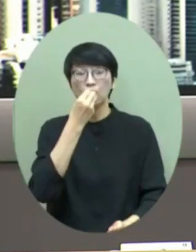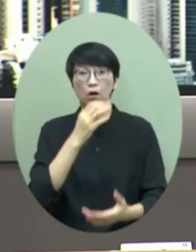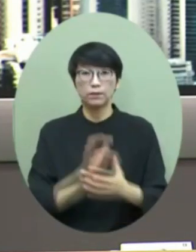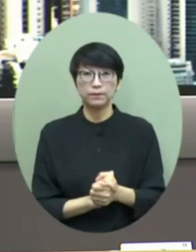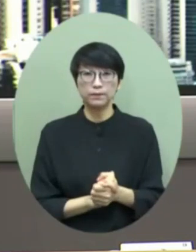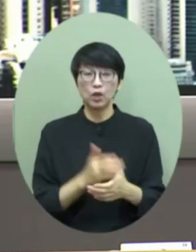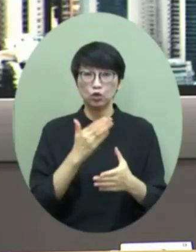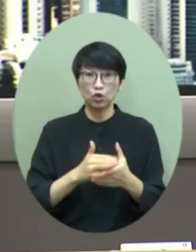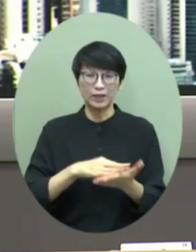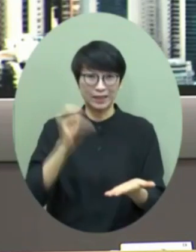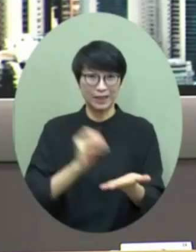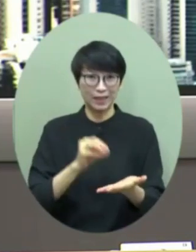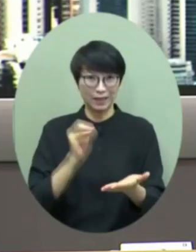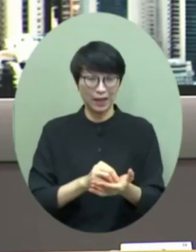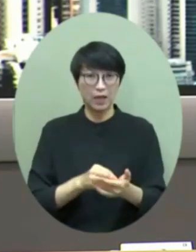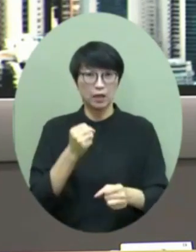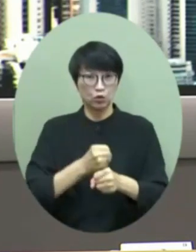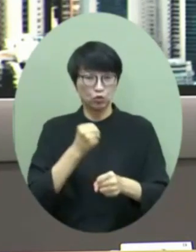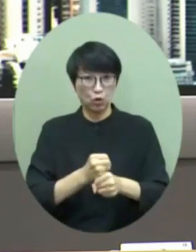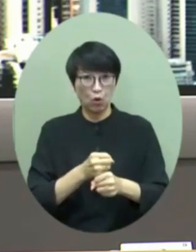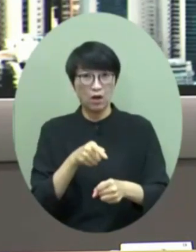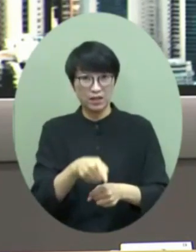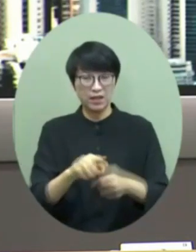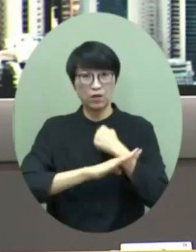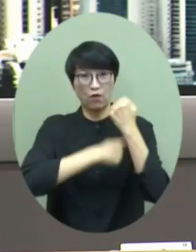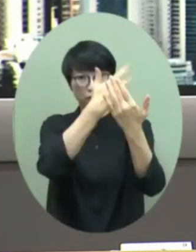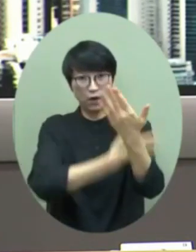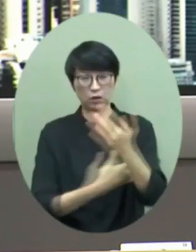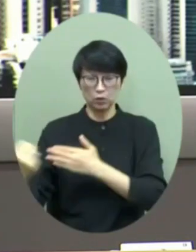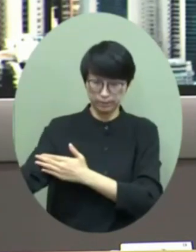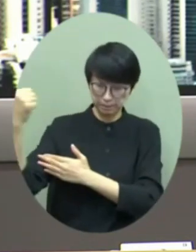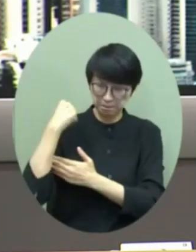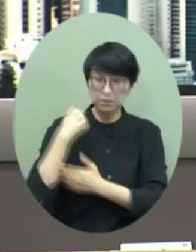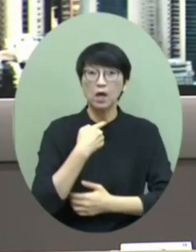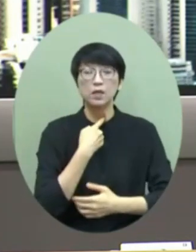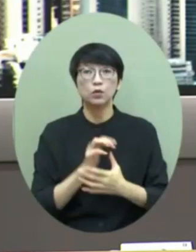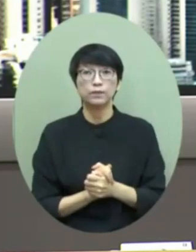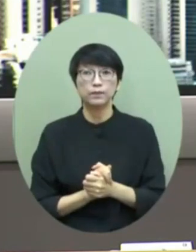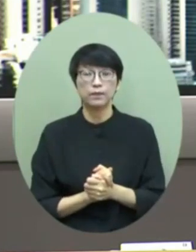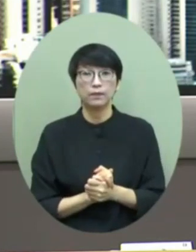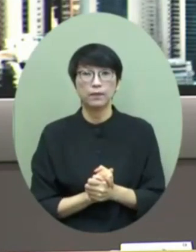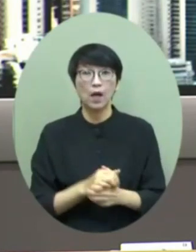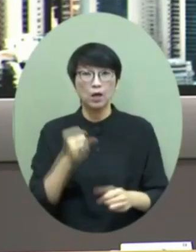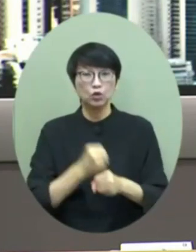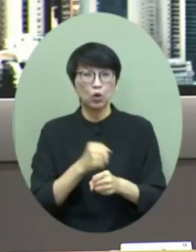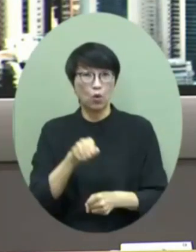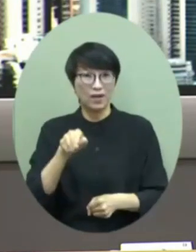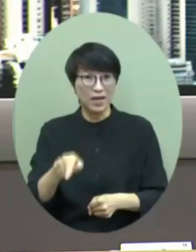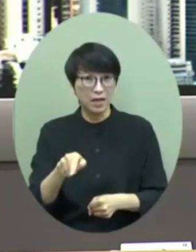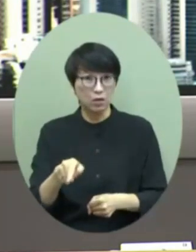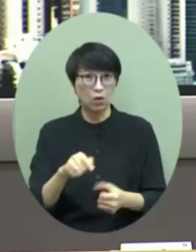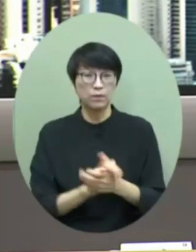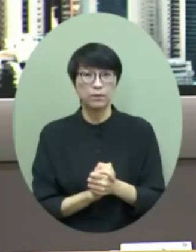properly enforce the law because of the high degree of trust the central authorities have in us. So we have to try our very best